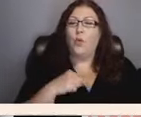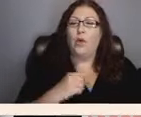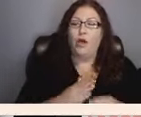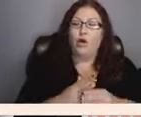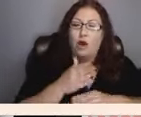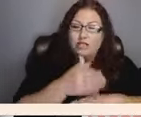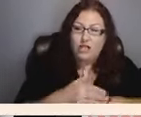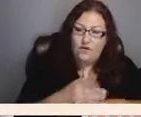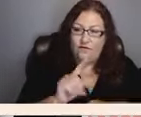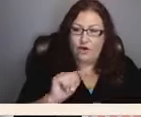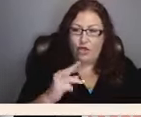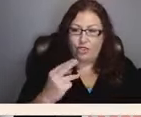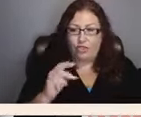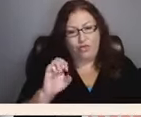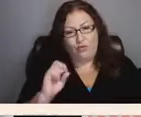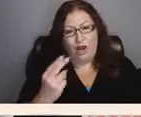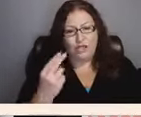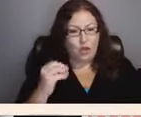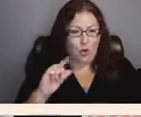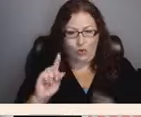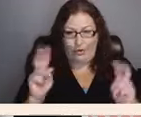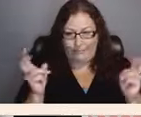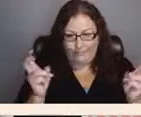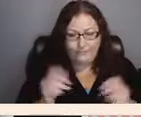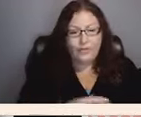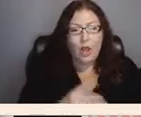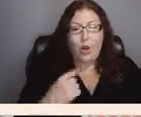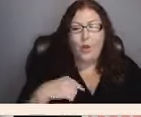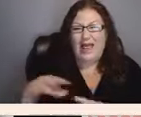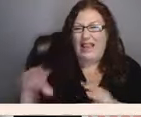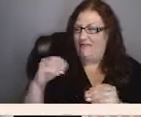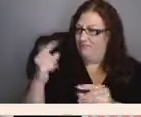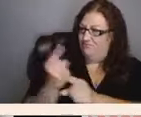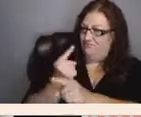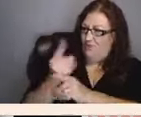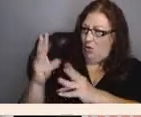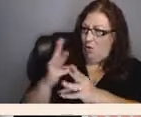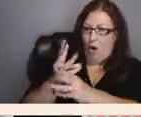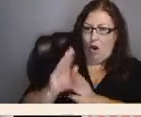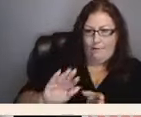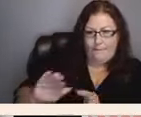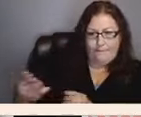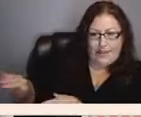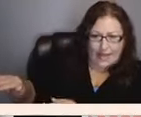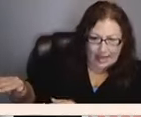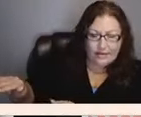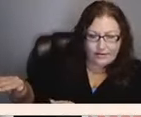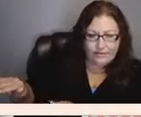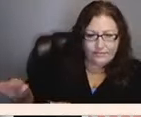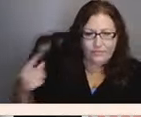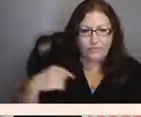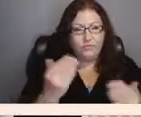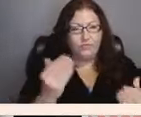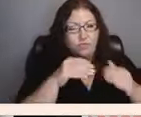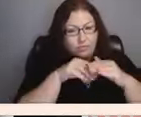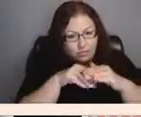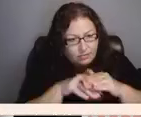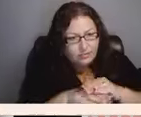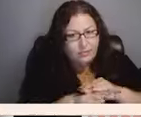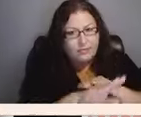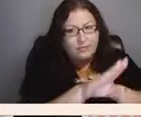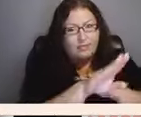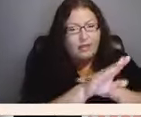and we leave the ordinary world behind. And we enter a world of unknown,